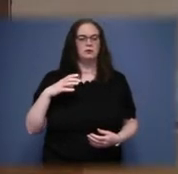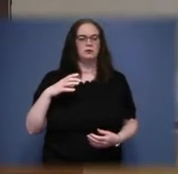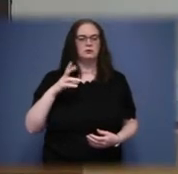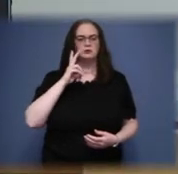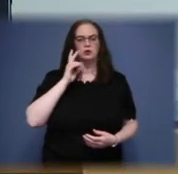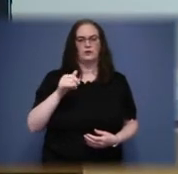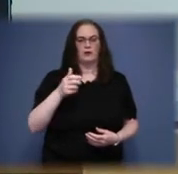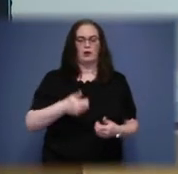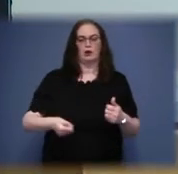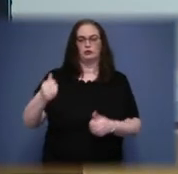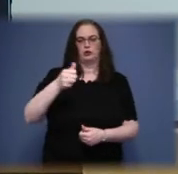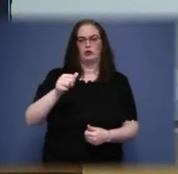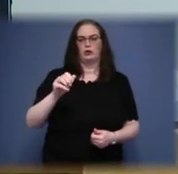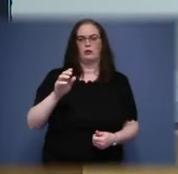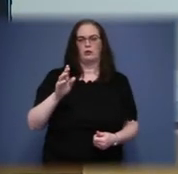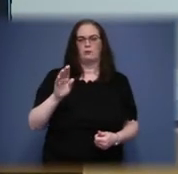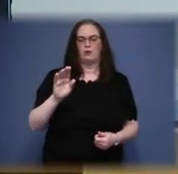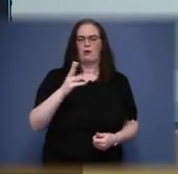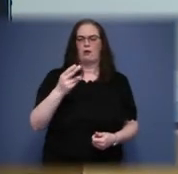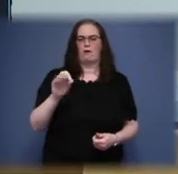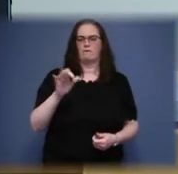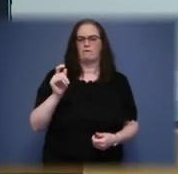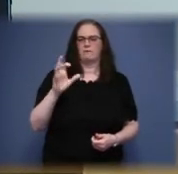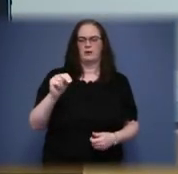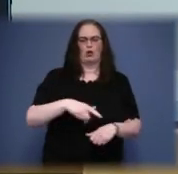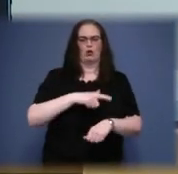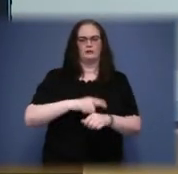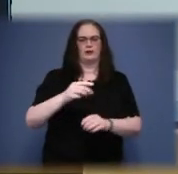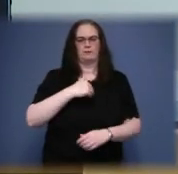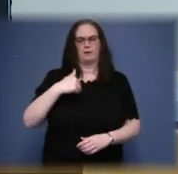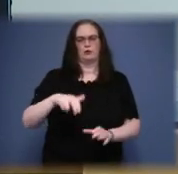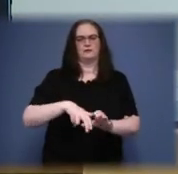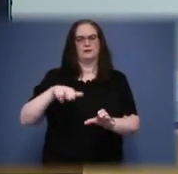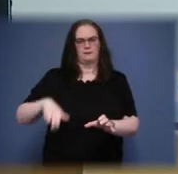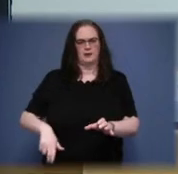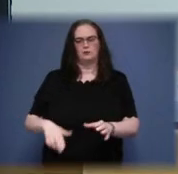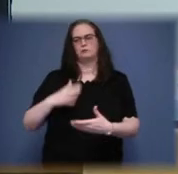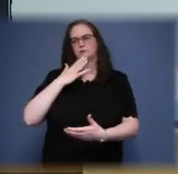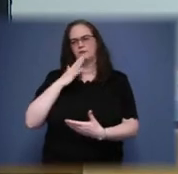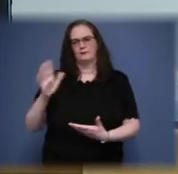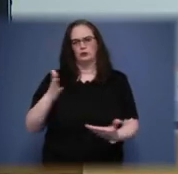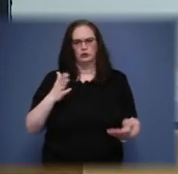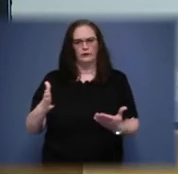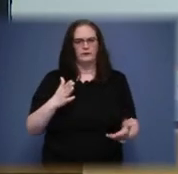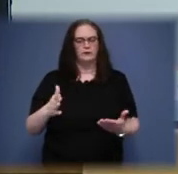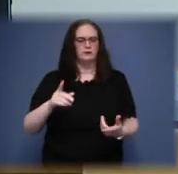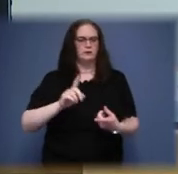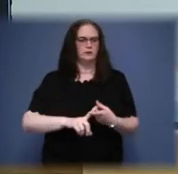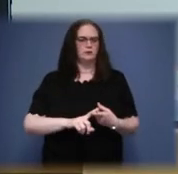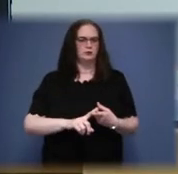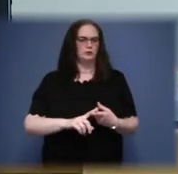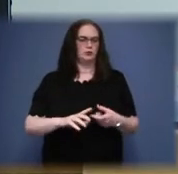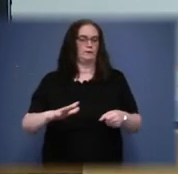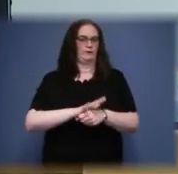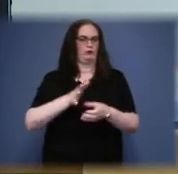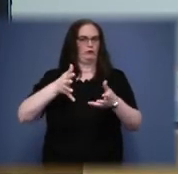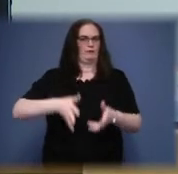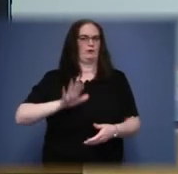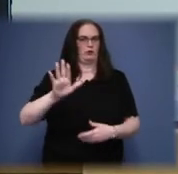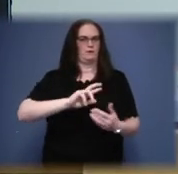the chair, Mr. Bernard Hoffman, longtime member, stepped down. We thank him for his service to fill the remainder of his